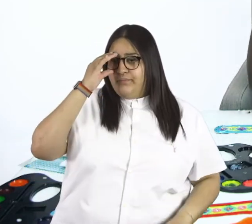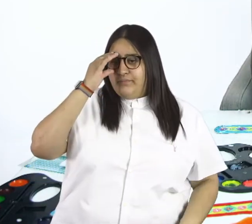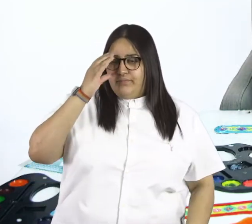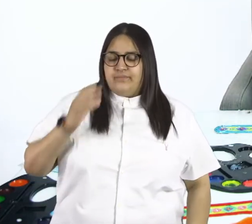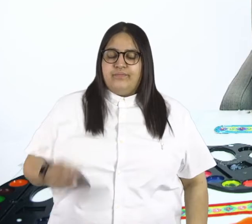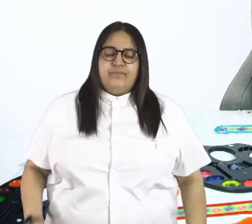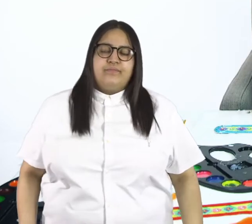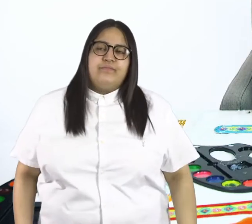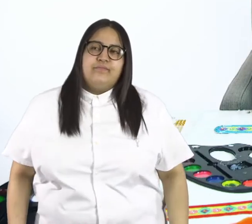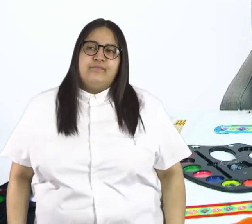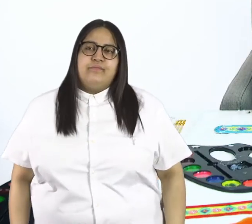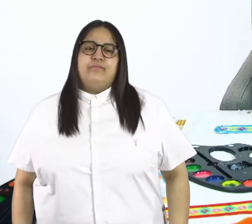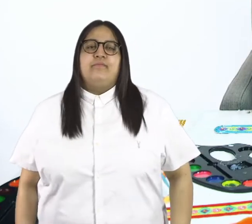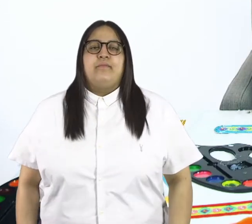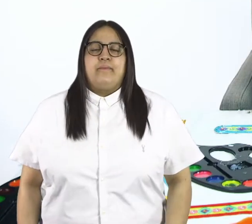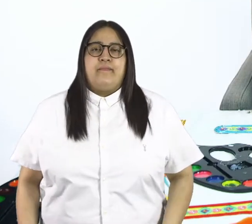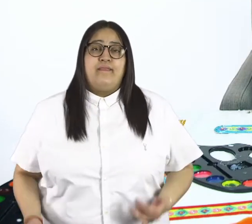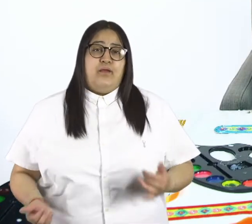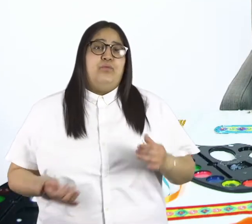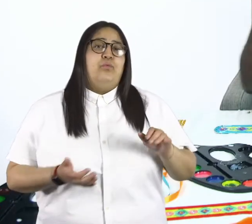Okay, so get some glue.